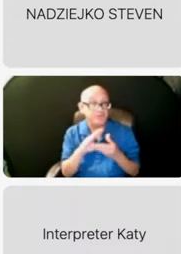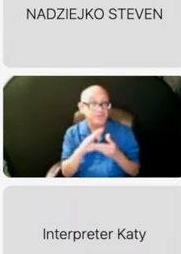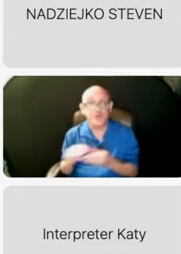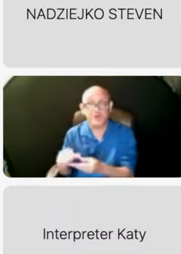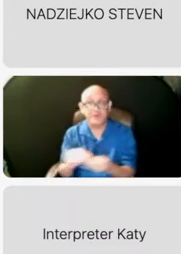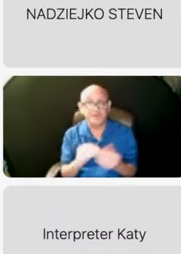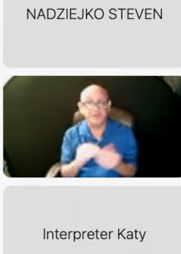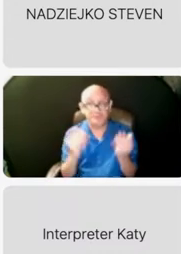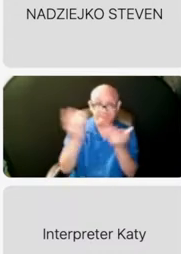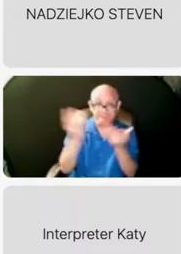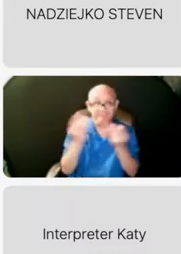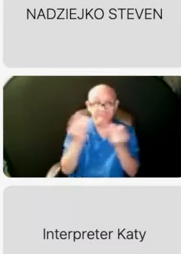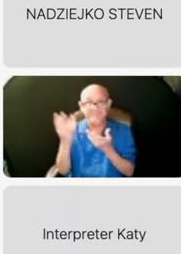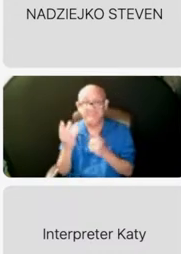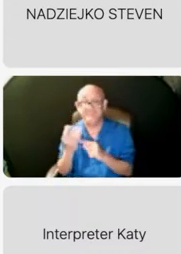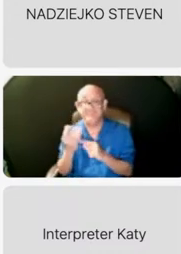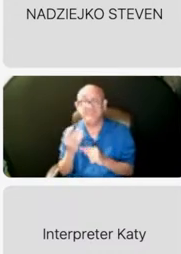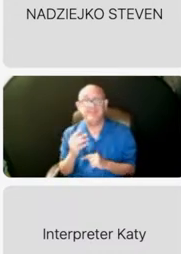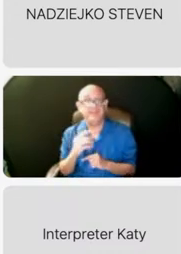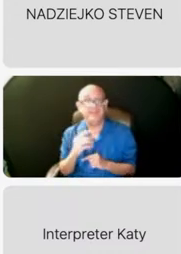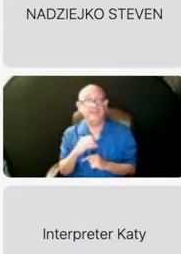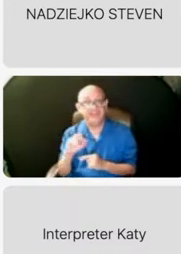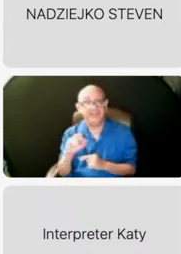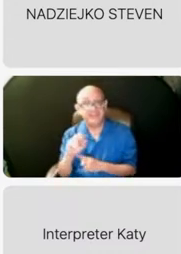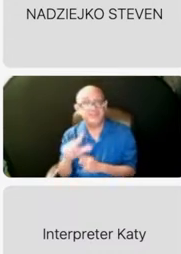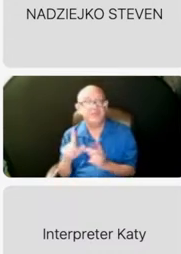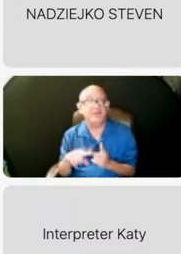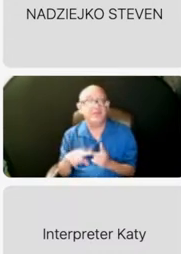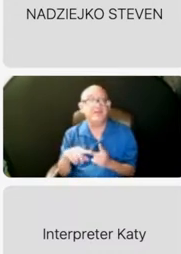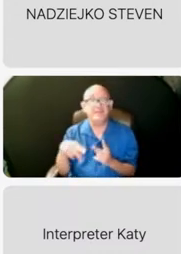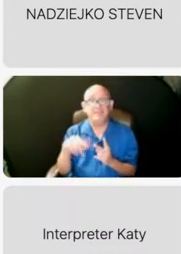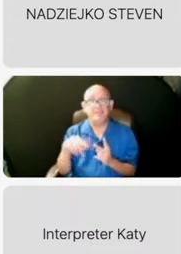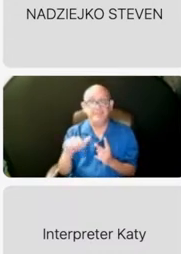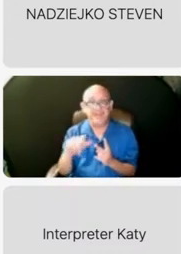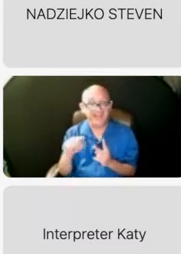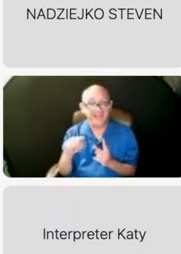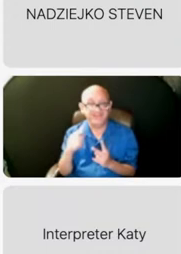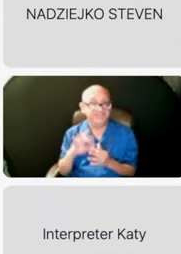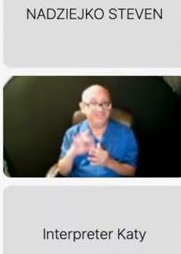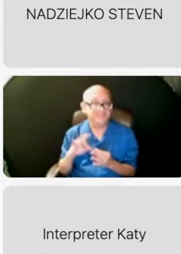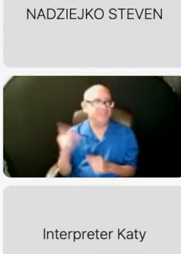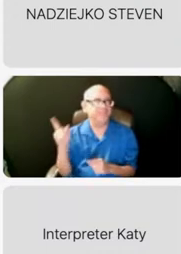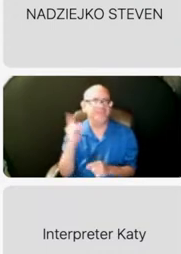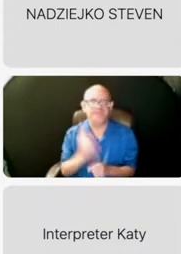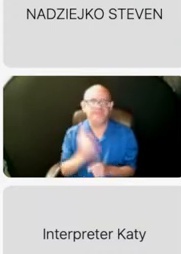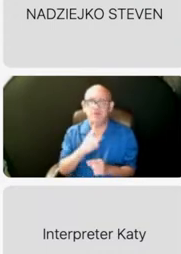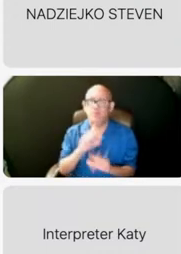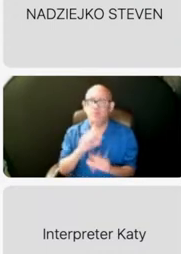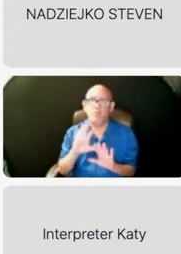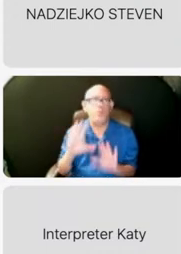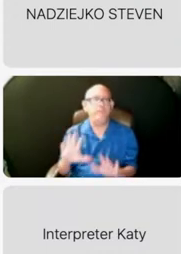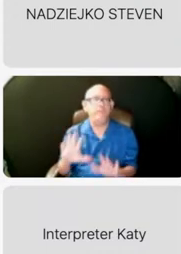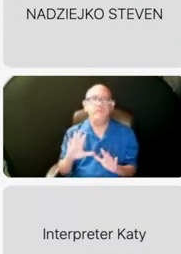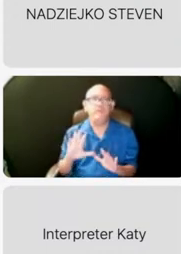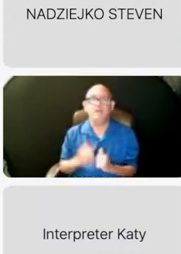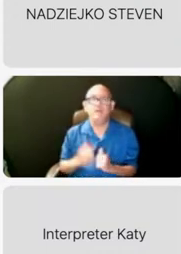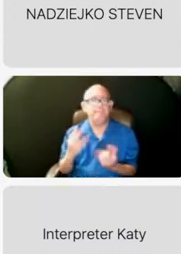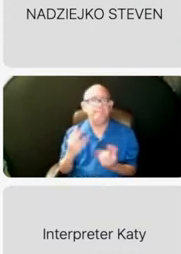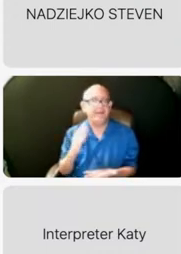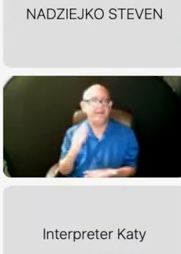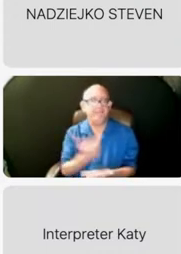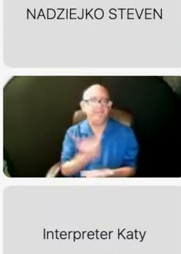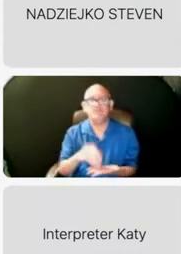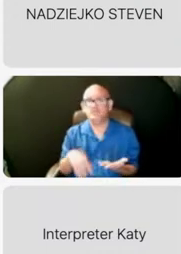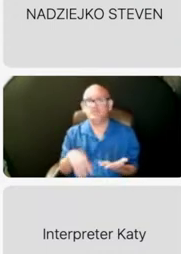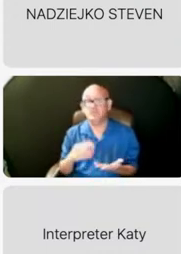as israel and pat can contest they're excellent and many of our our students not only utilize